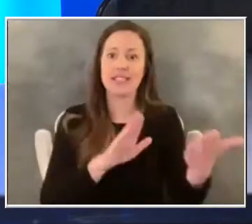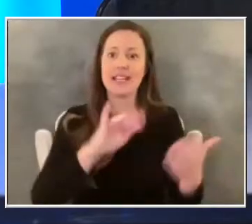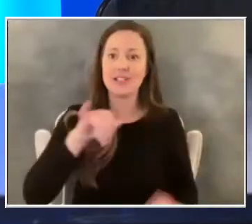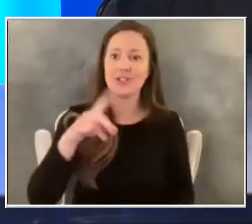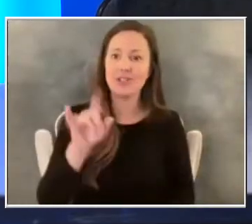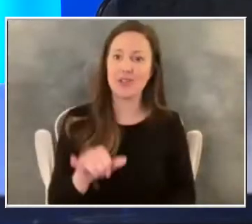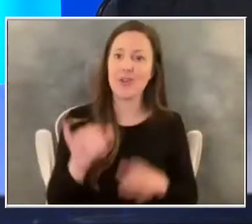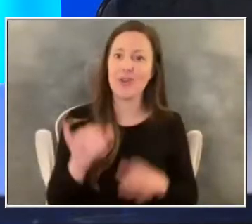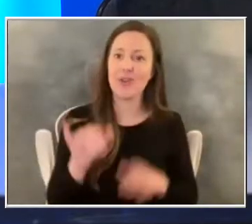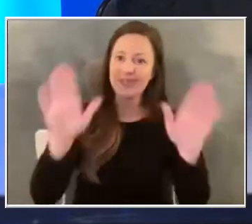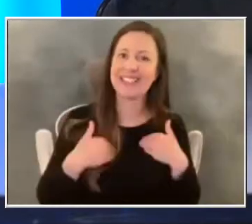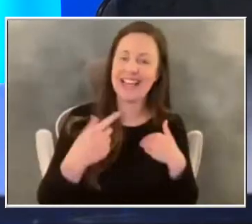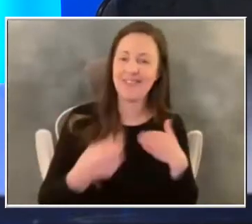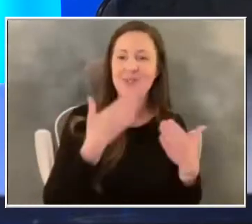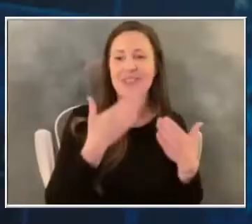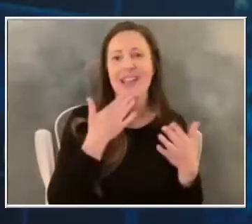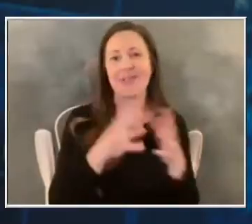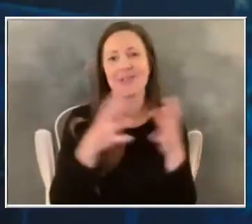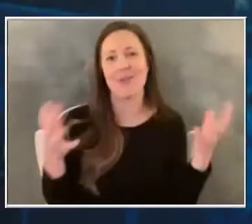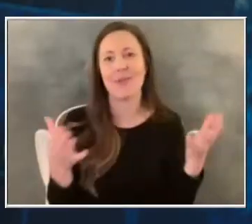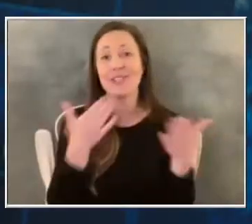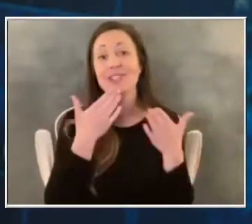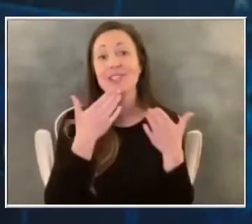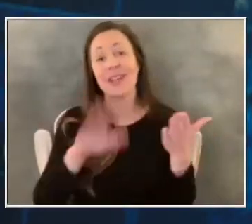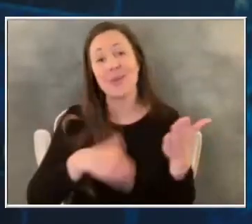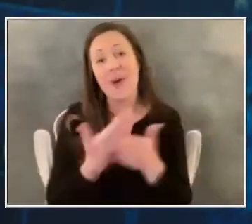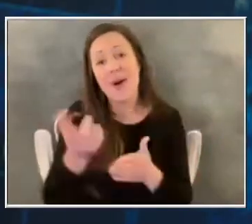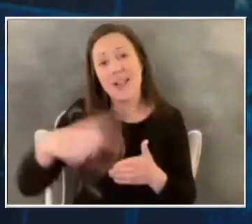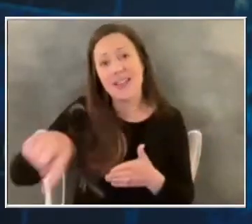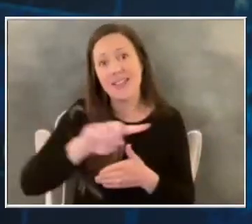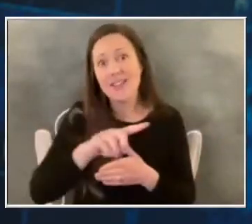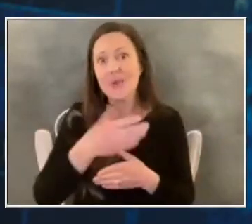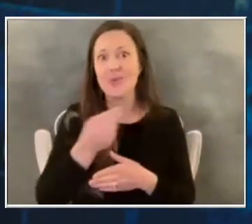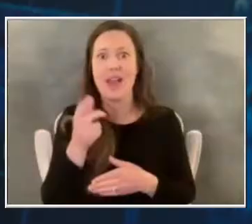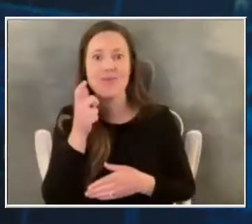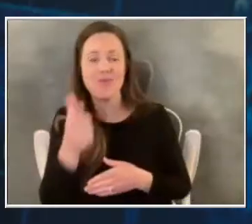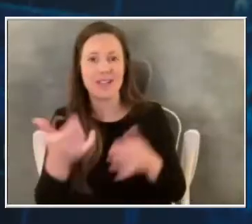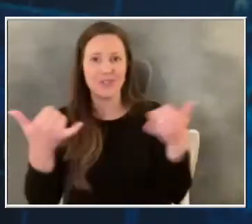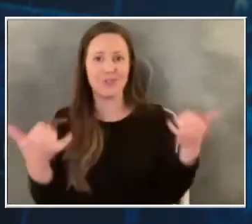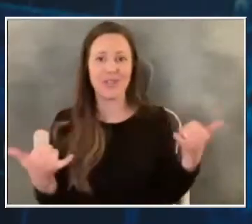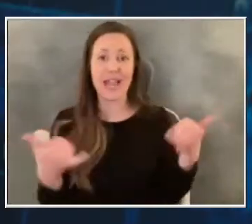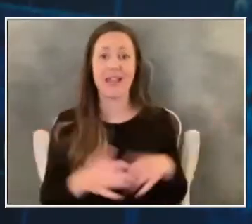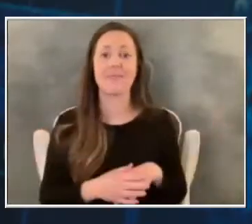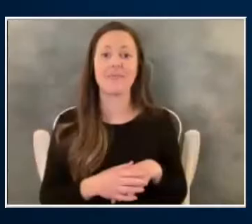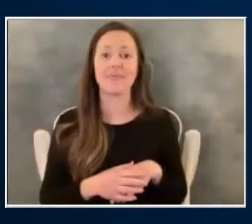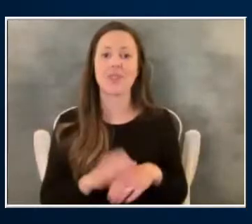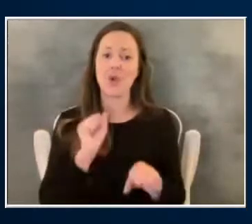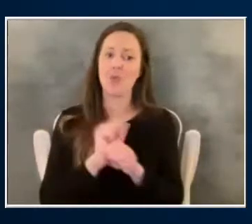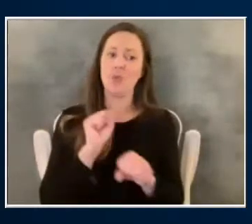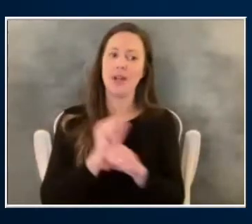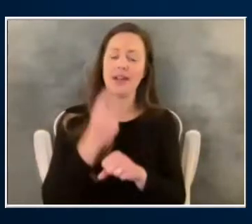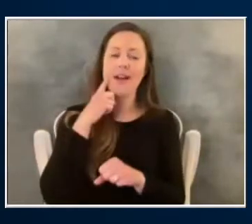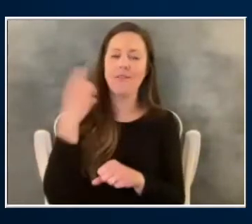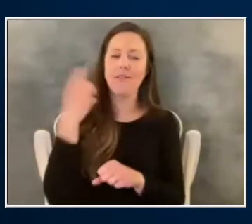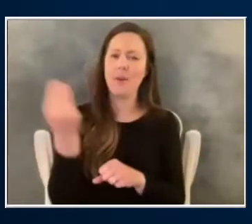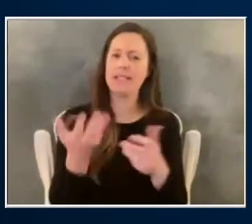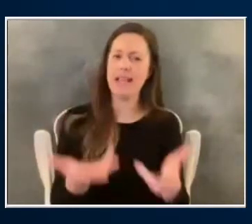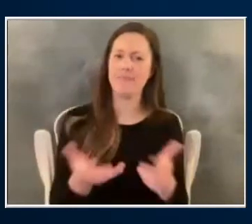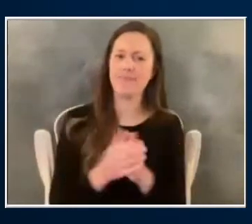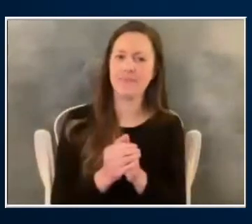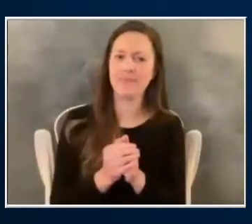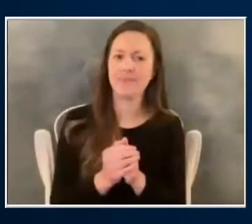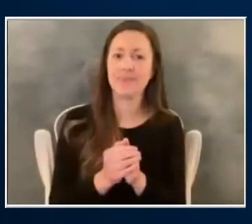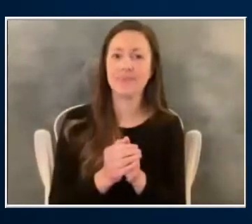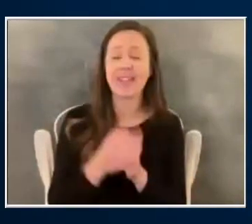Thank you so much. Thanks to all of our guests again. Thanks to our viewers for being with us today. Here is what we are working on for Monday. It was a dream